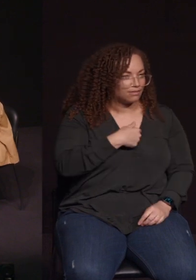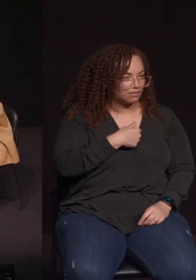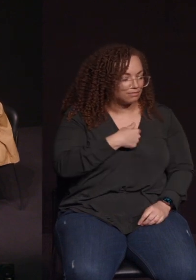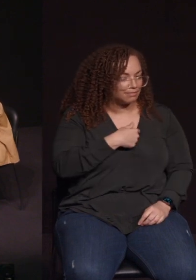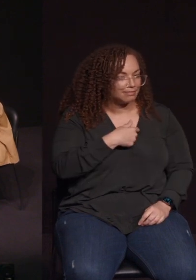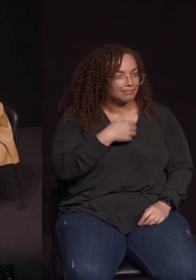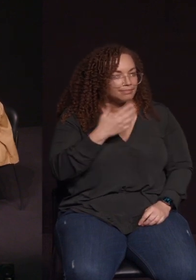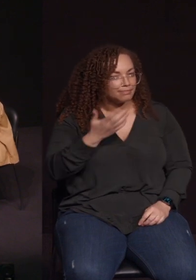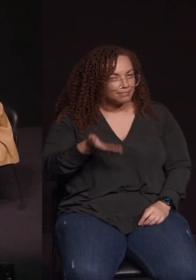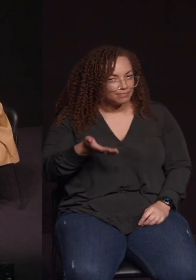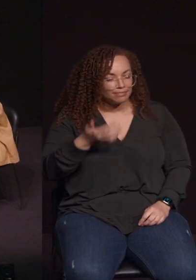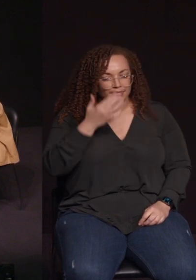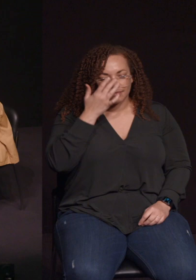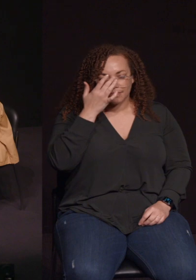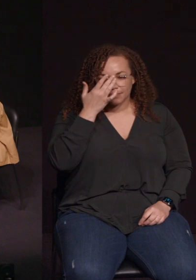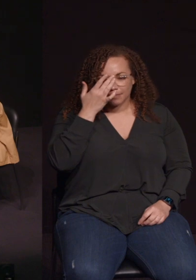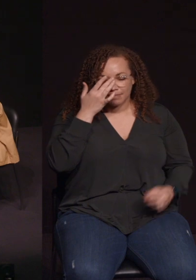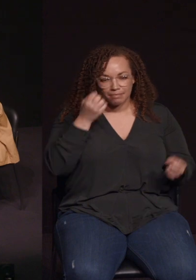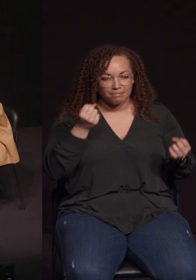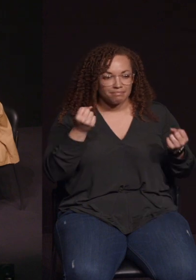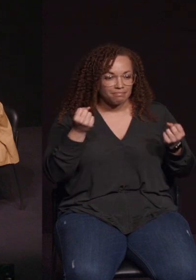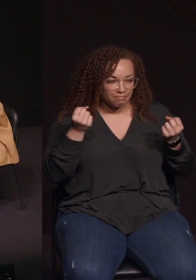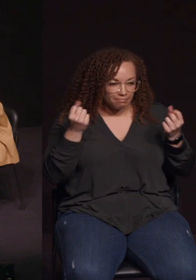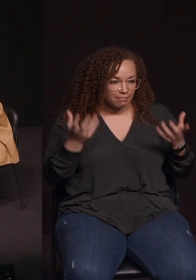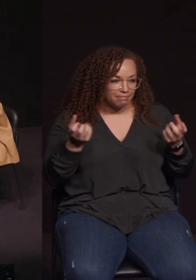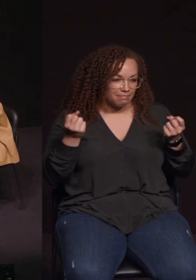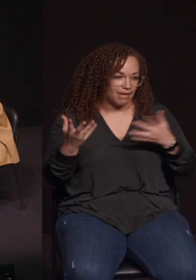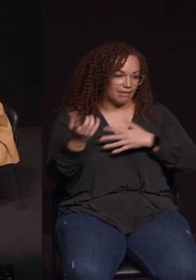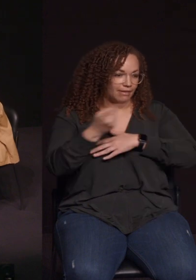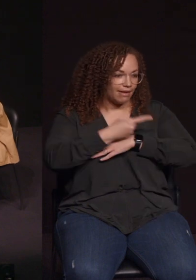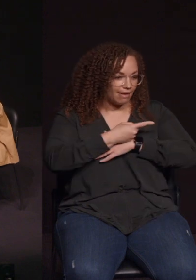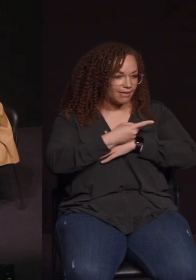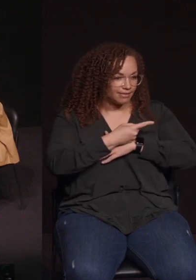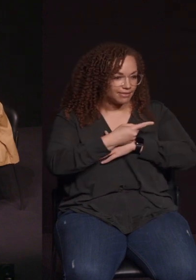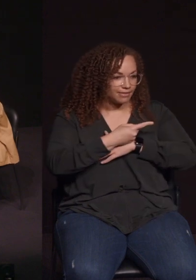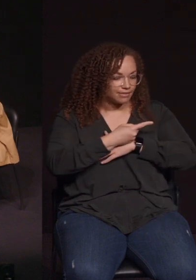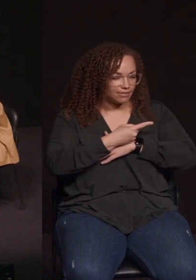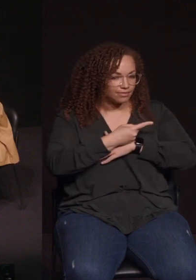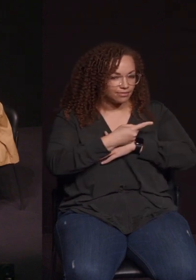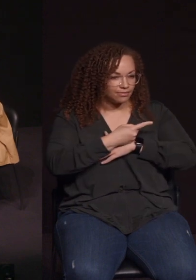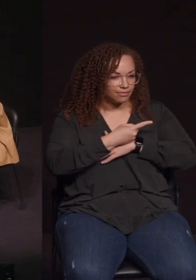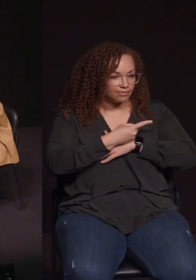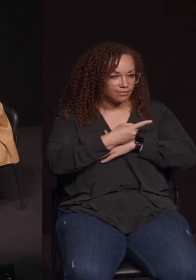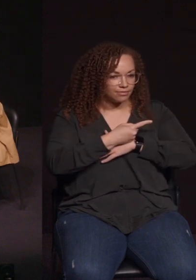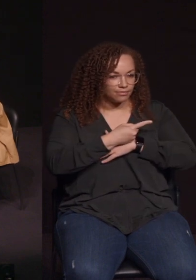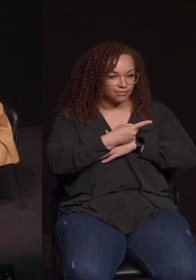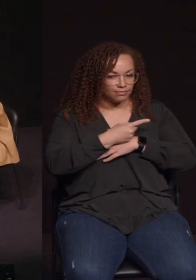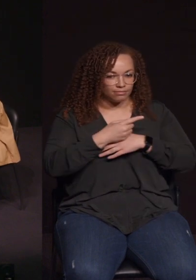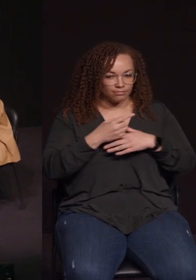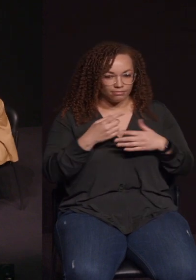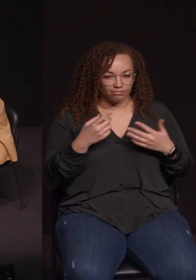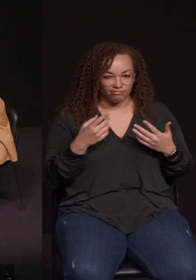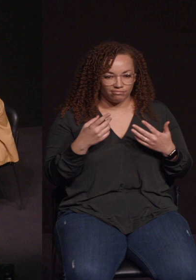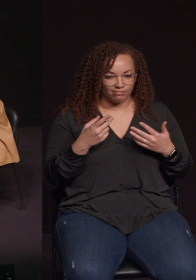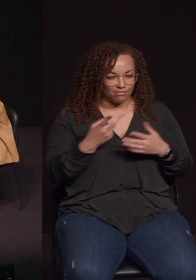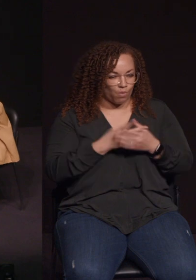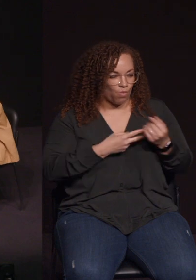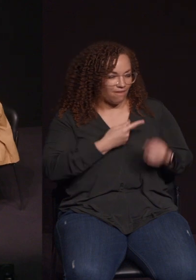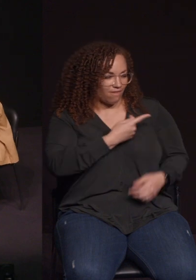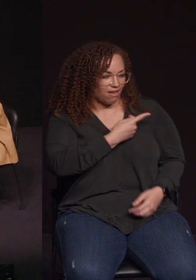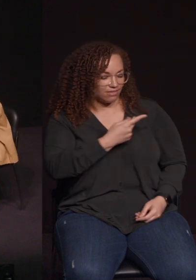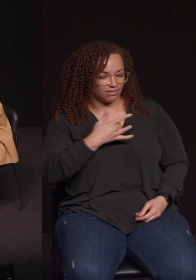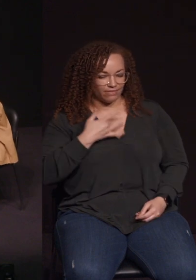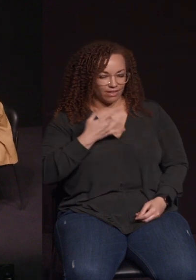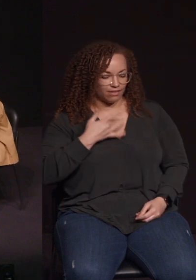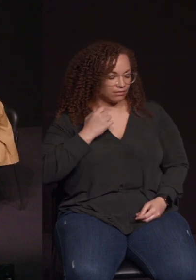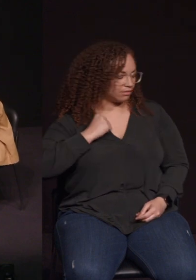There's a lot of days that there's pushback from both of us, but because